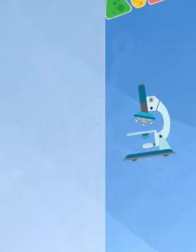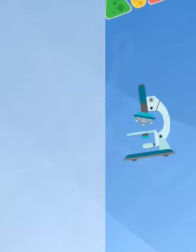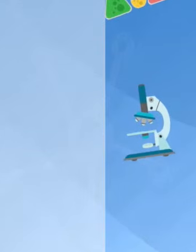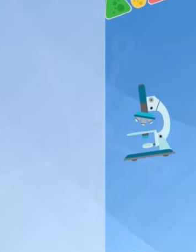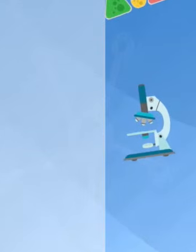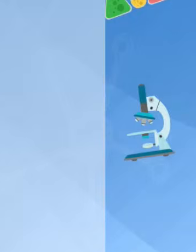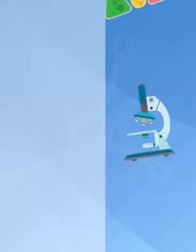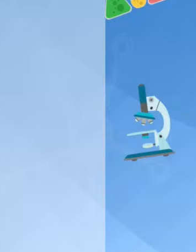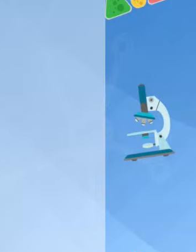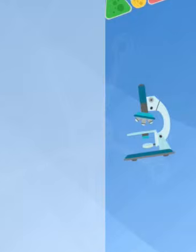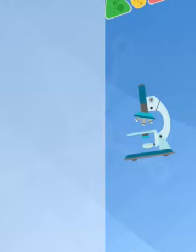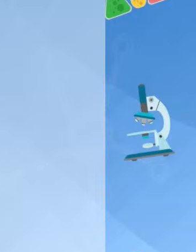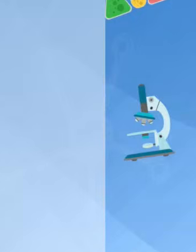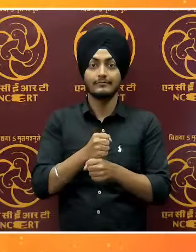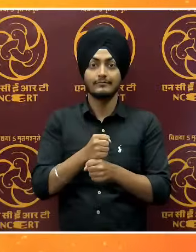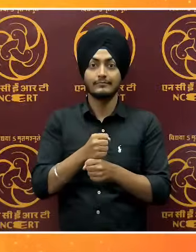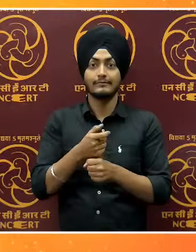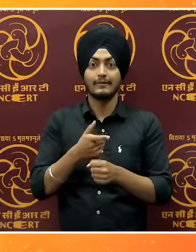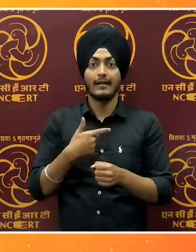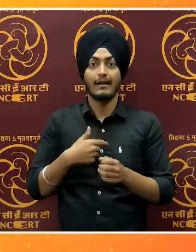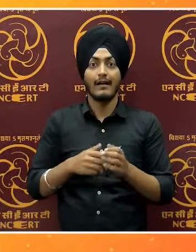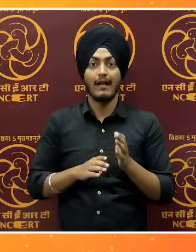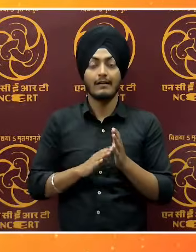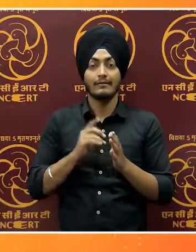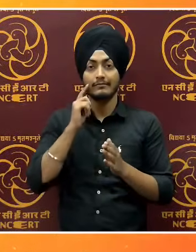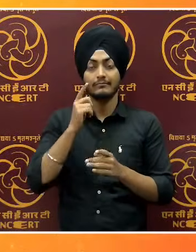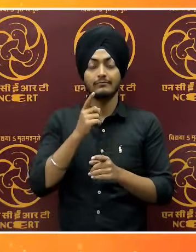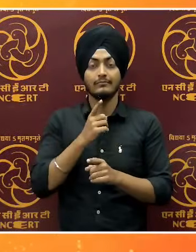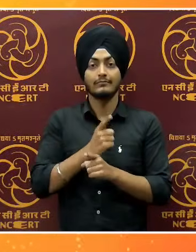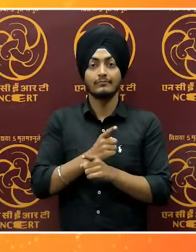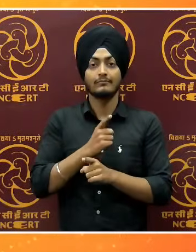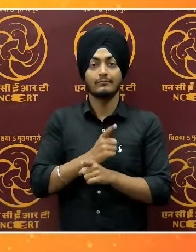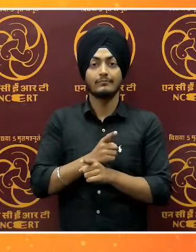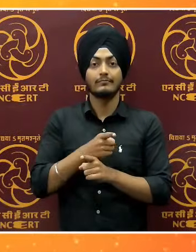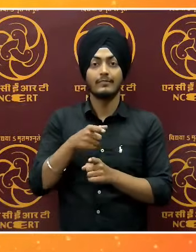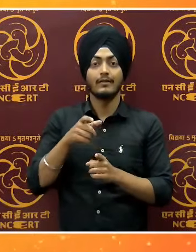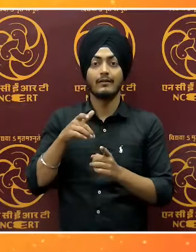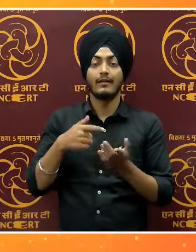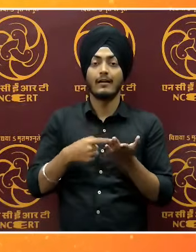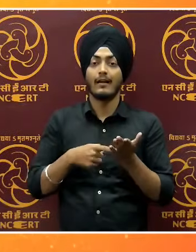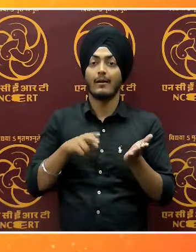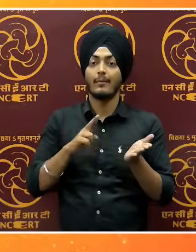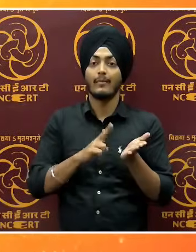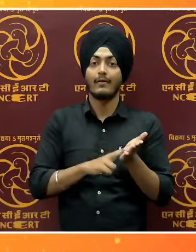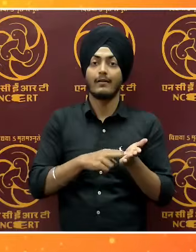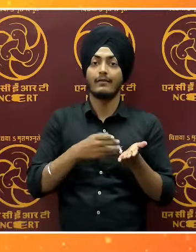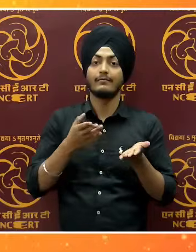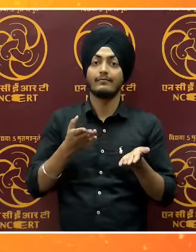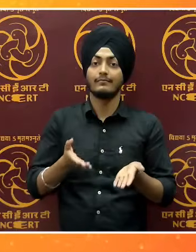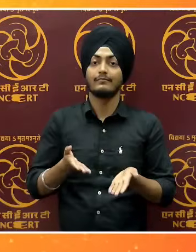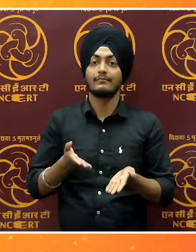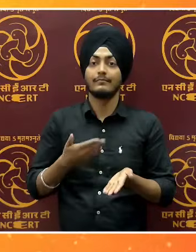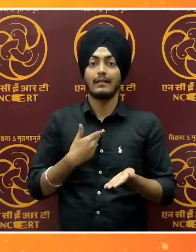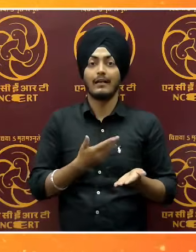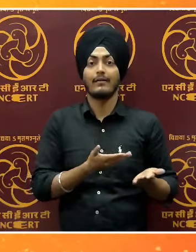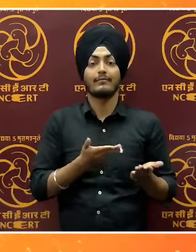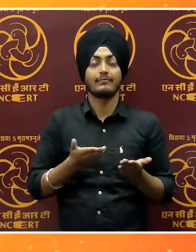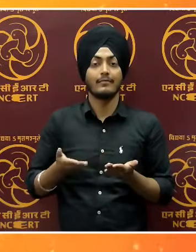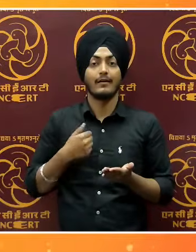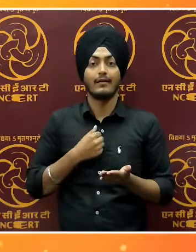PGT Physics in Government Boys Higher Secondary School in Sayalgudi, Tamilnadu. So, namaskar and welcome to our